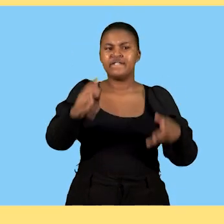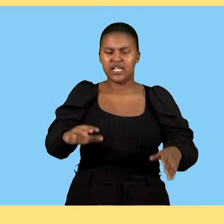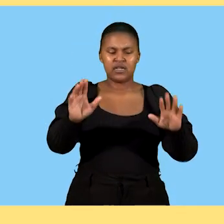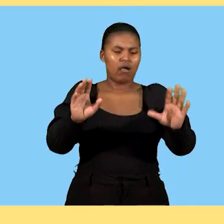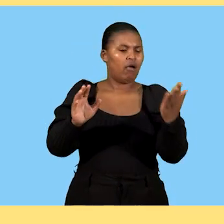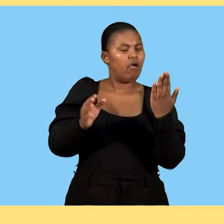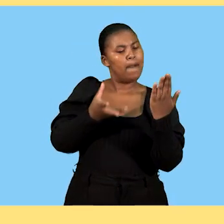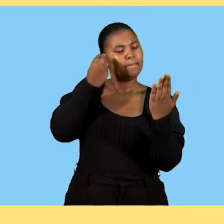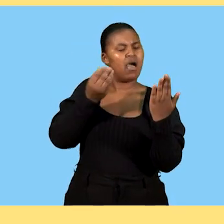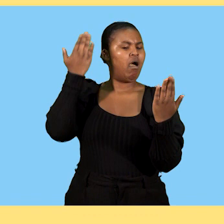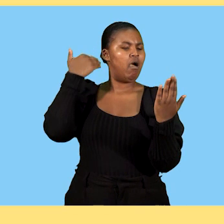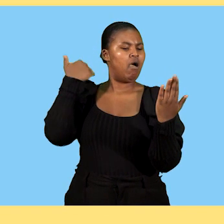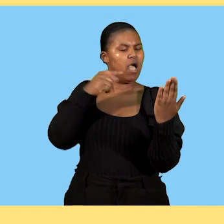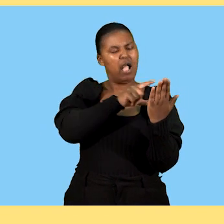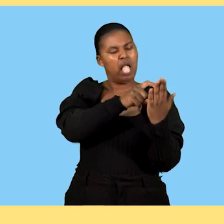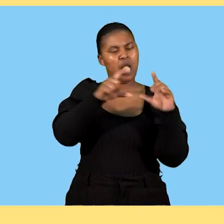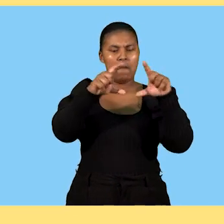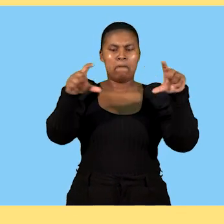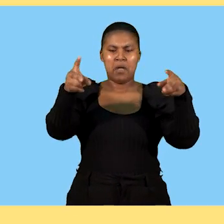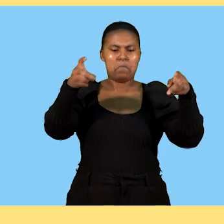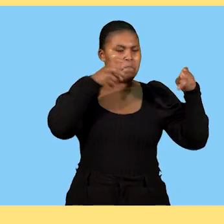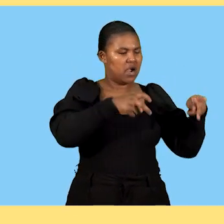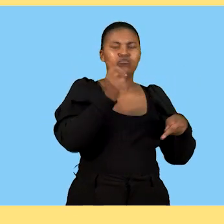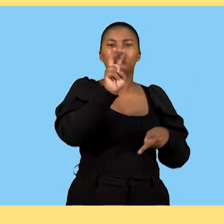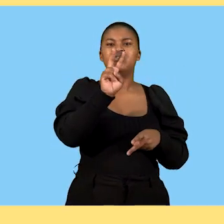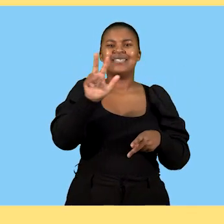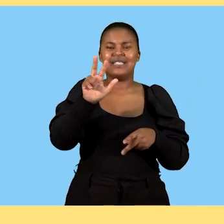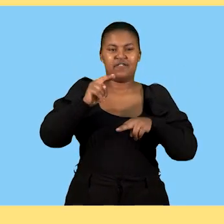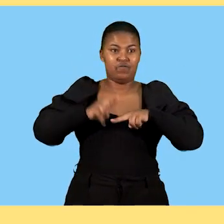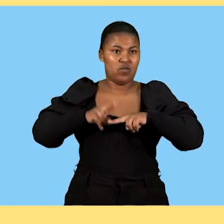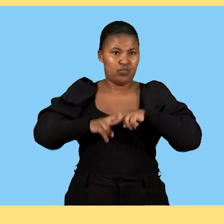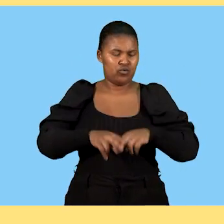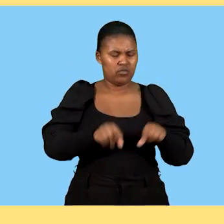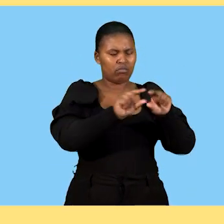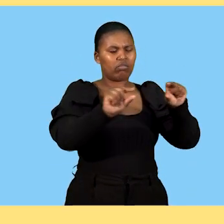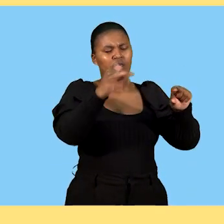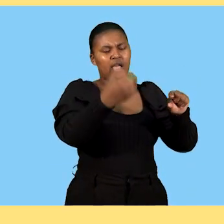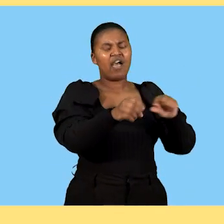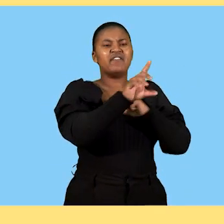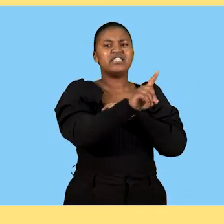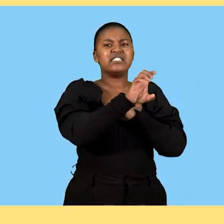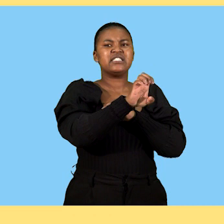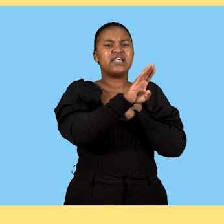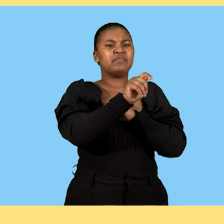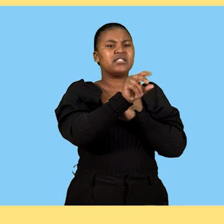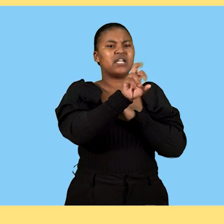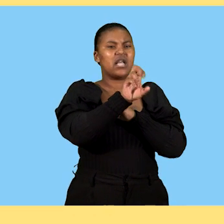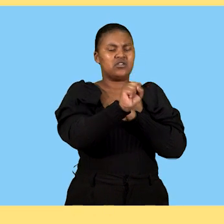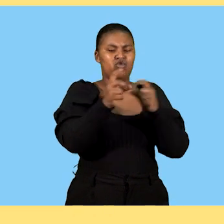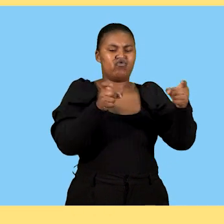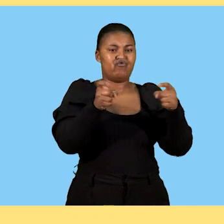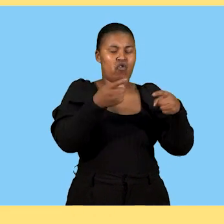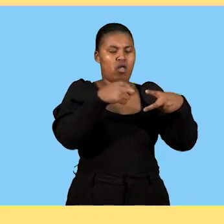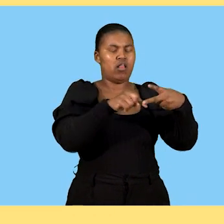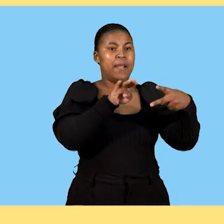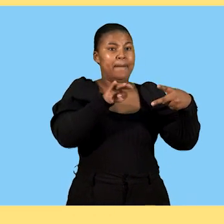extract from the pre-adjustment trial balance on 28 February. I have debtors control, I have bank, and I have bad